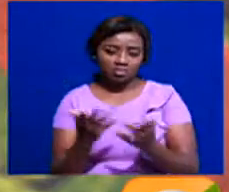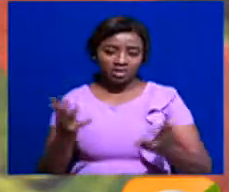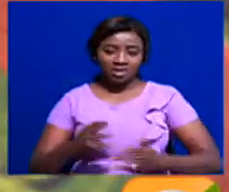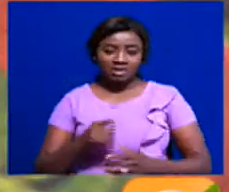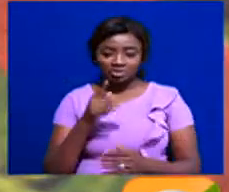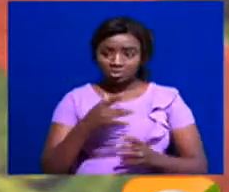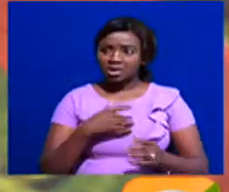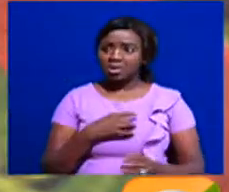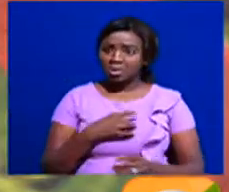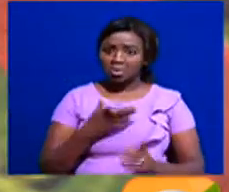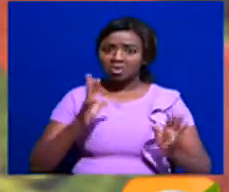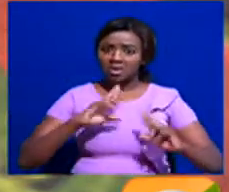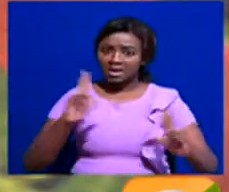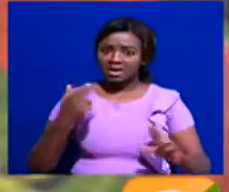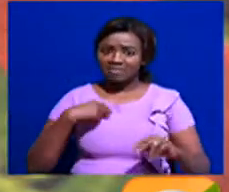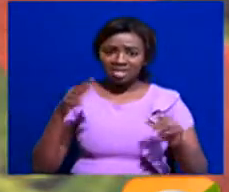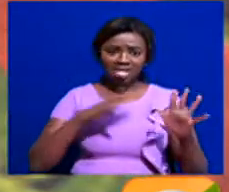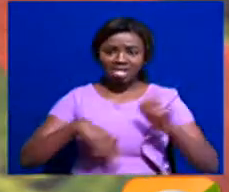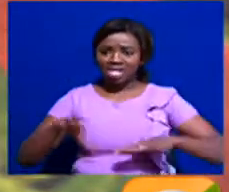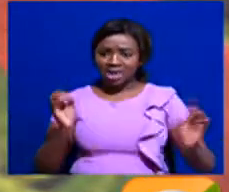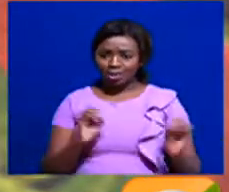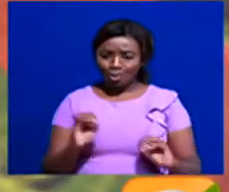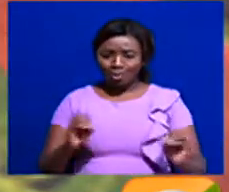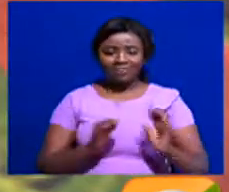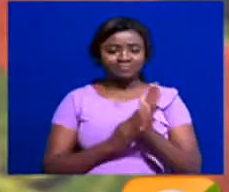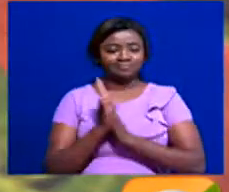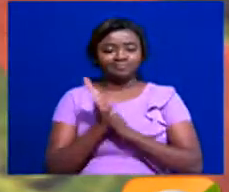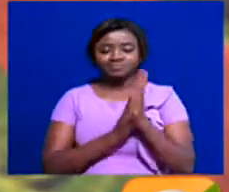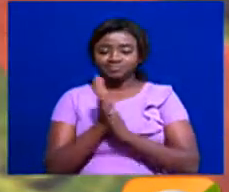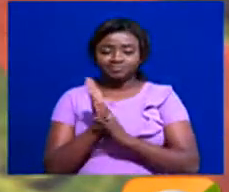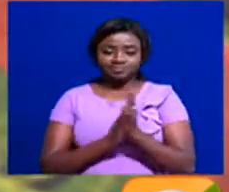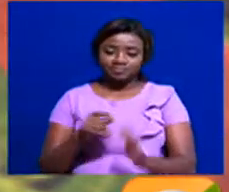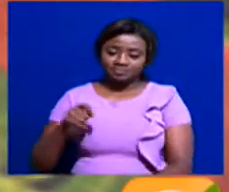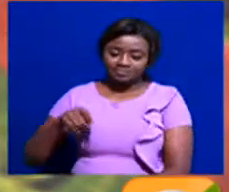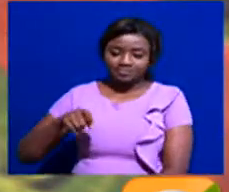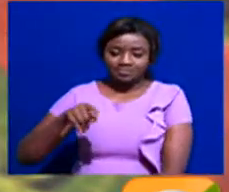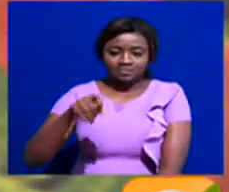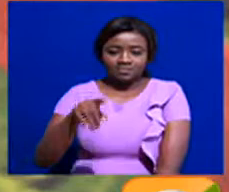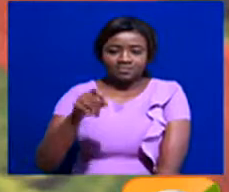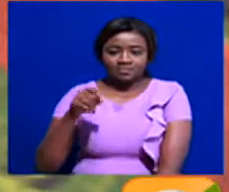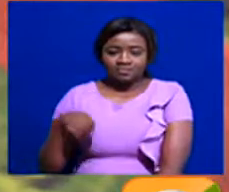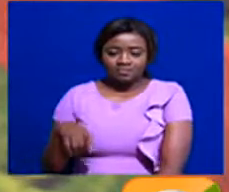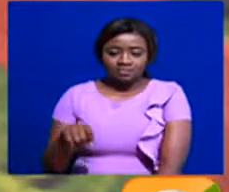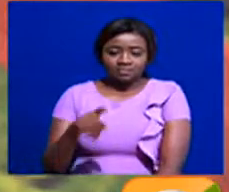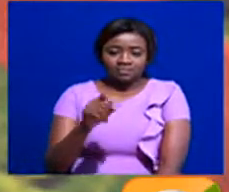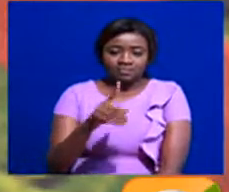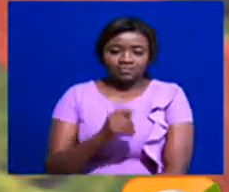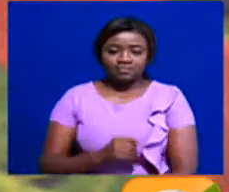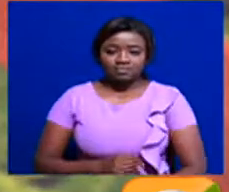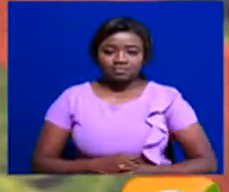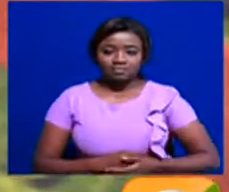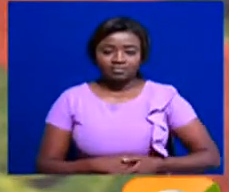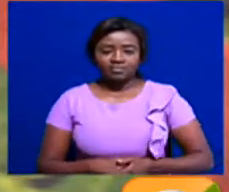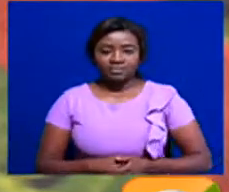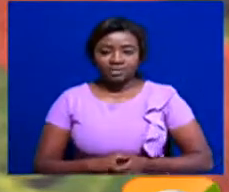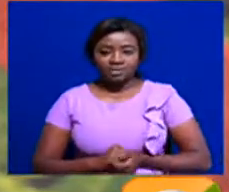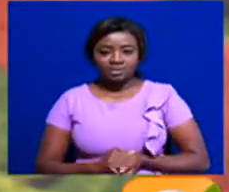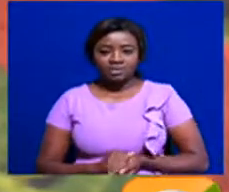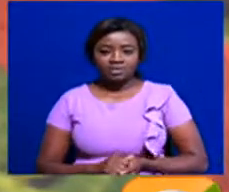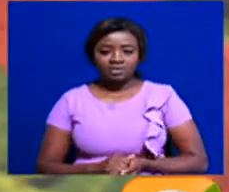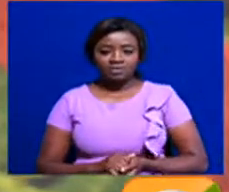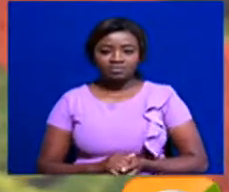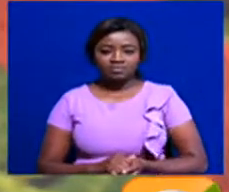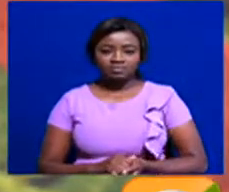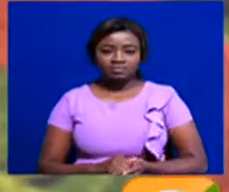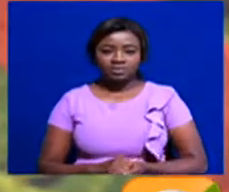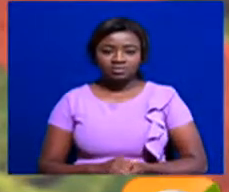of farmers. And nowadays, we are selling to schools as well as to the hospitals. And because these